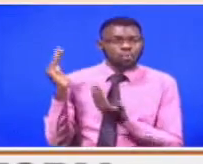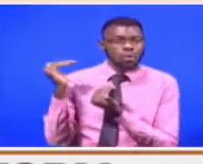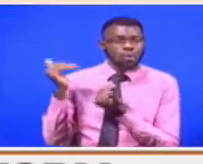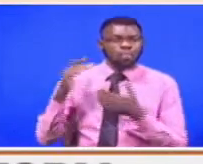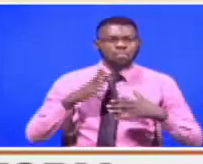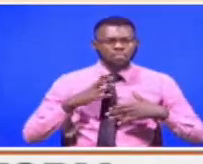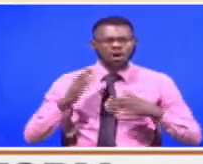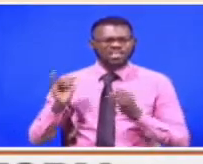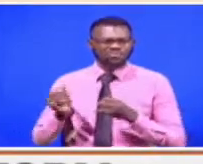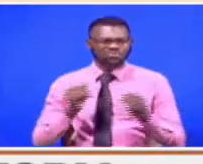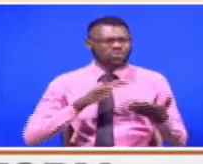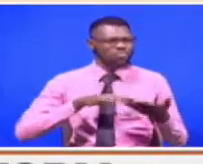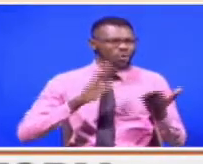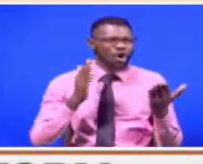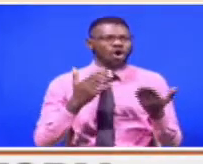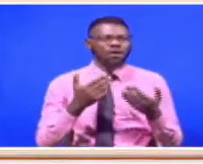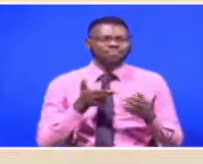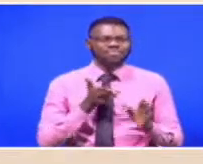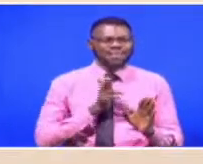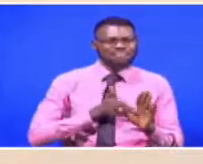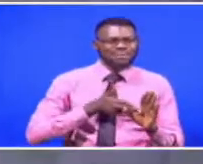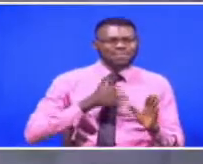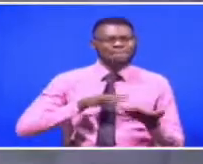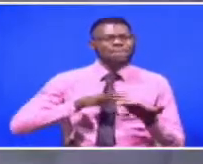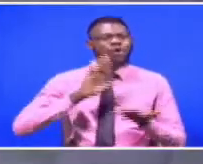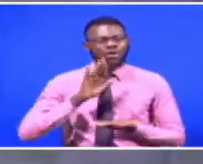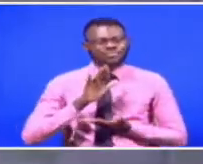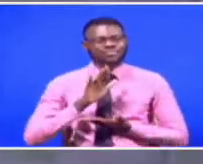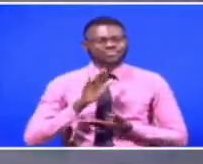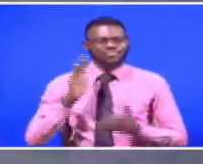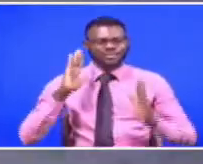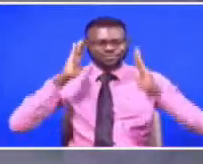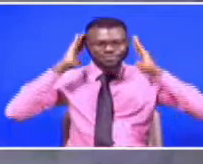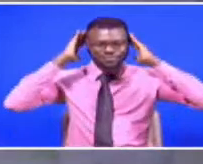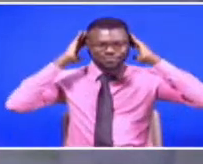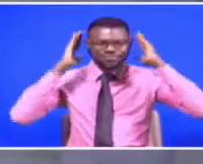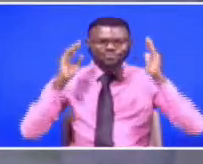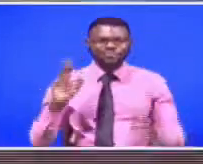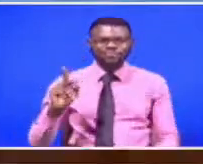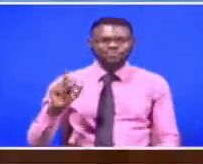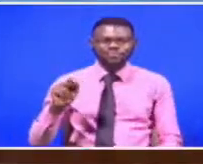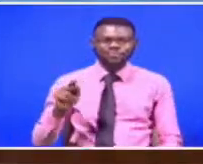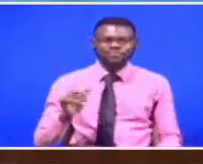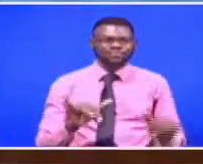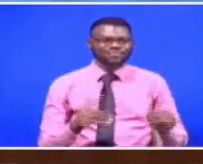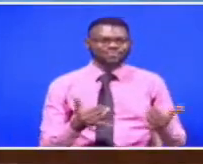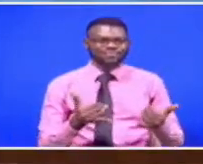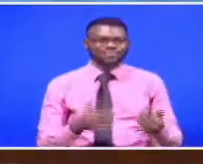participate more in the debt market. Noah Kipkemboi, KTN News. Still in business, National